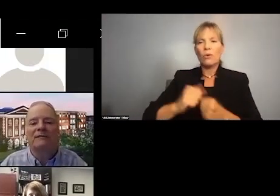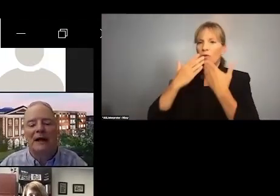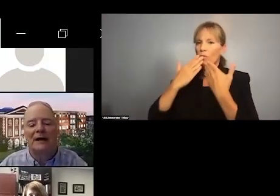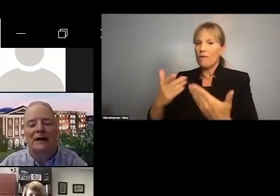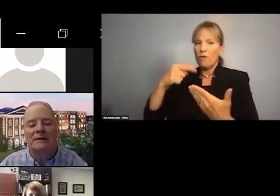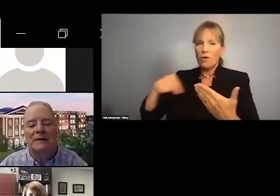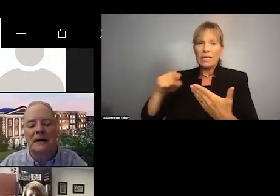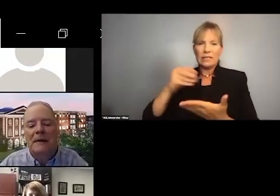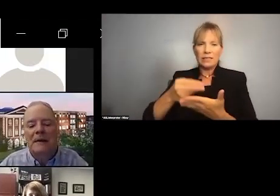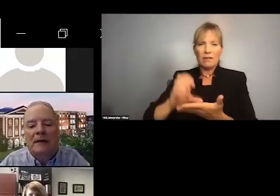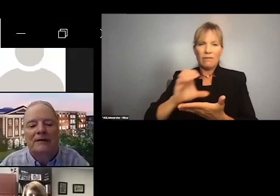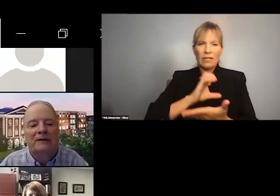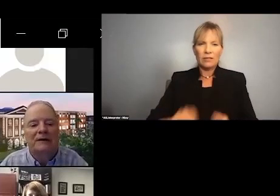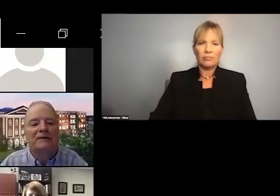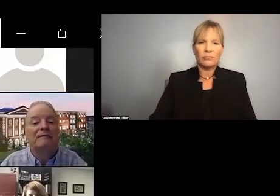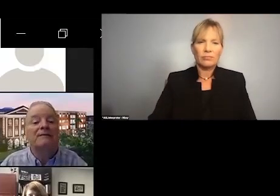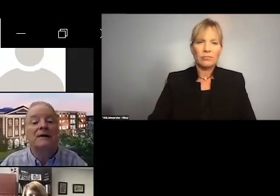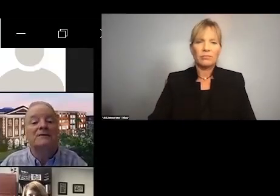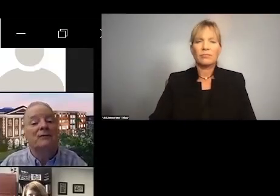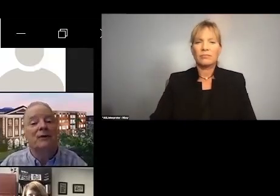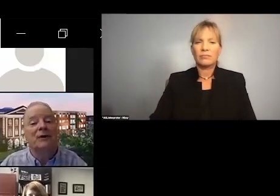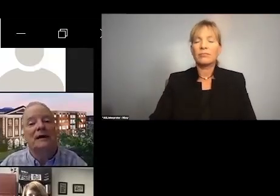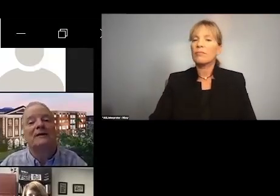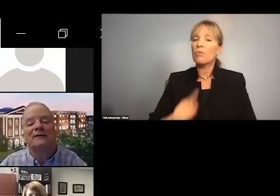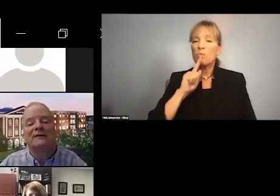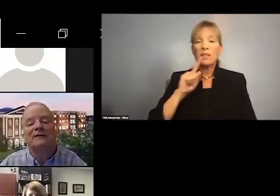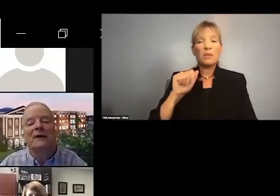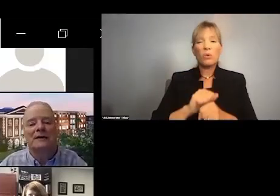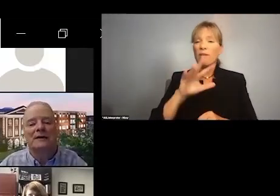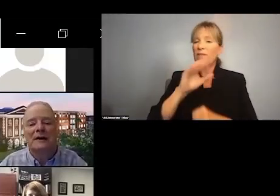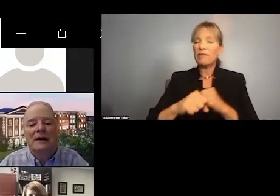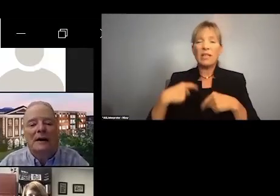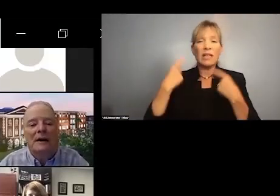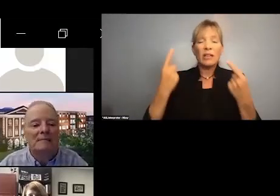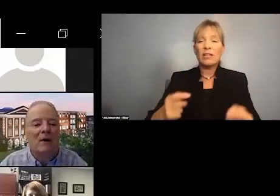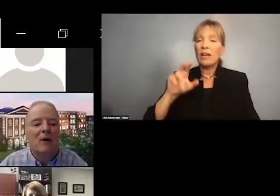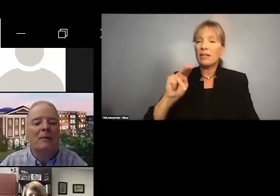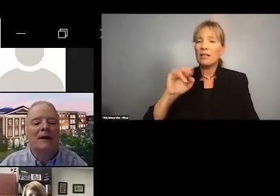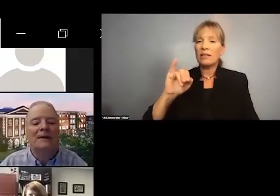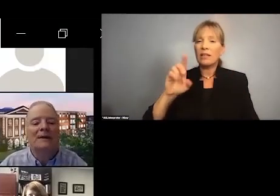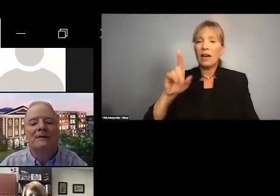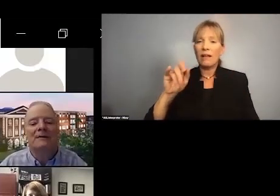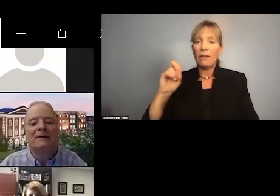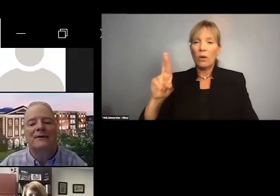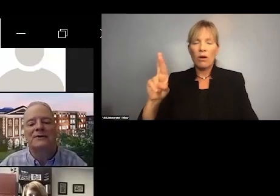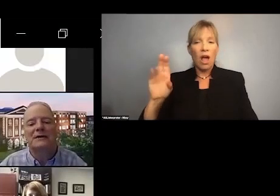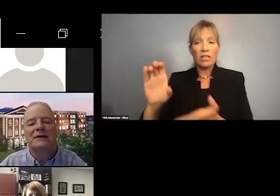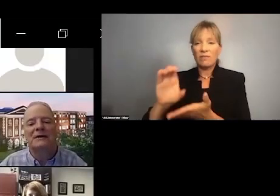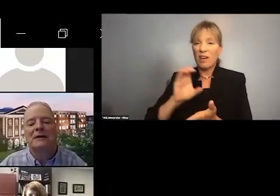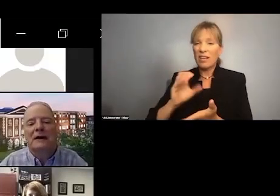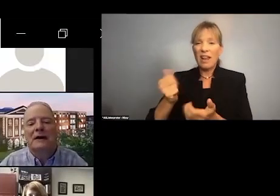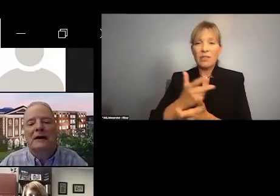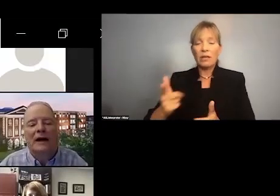for this, and this is 50 years of work. NIDLR has funded all but the